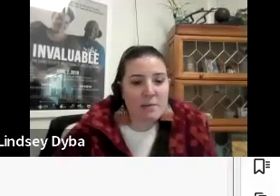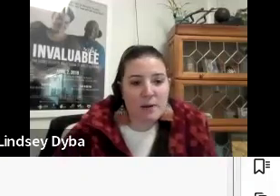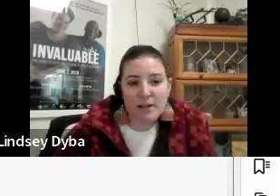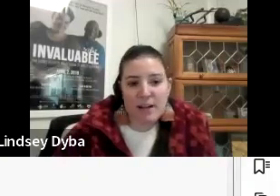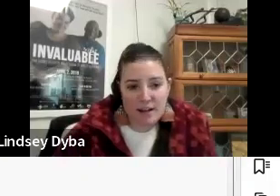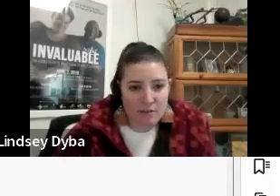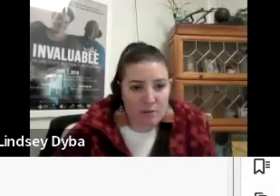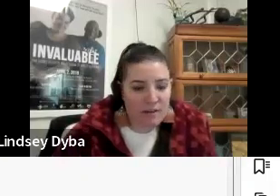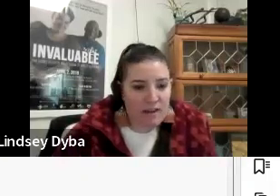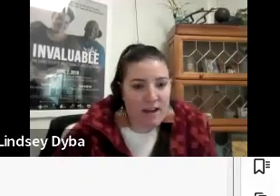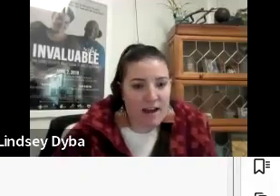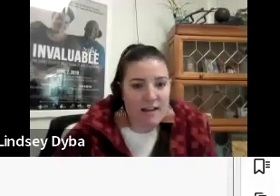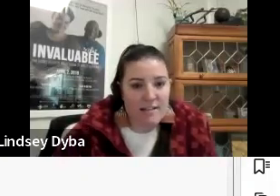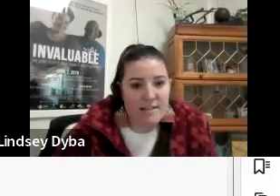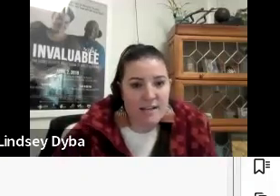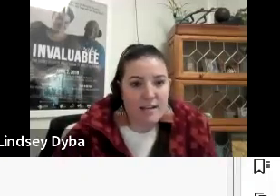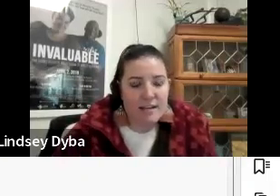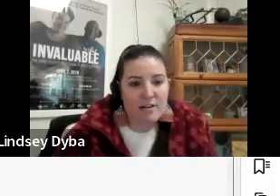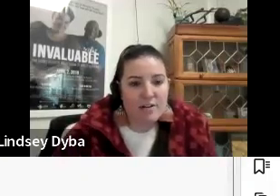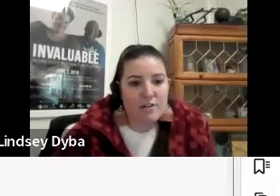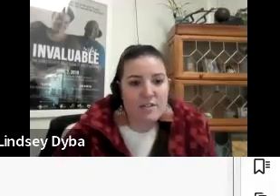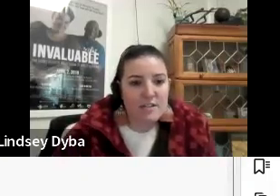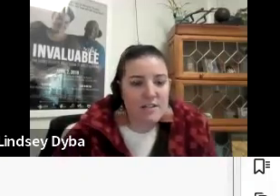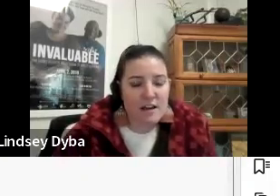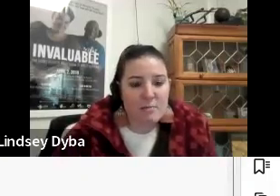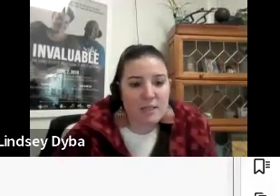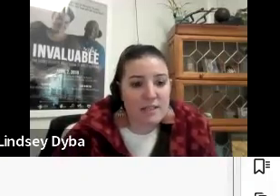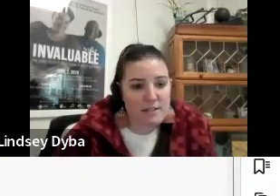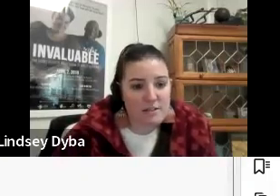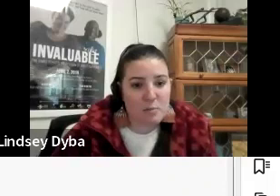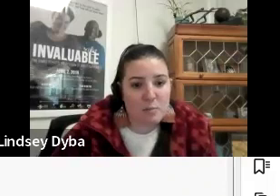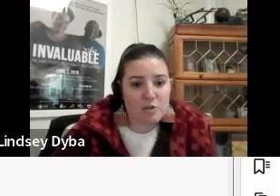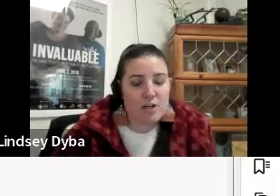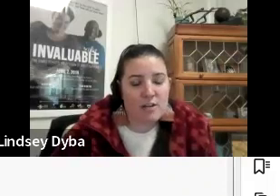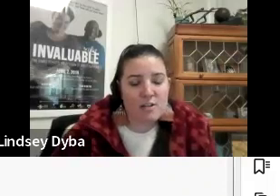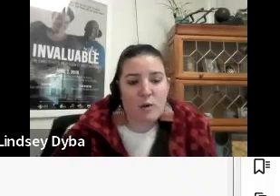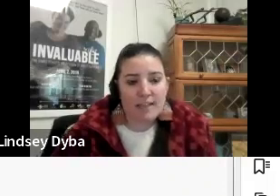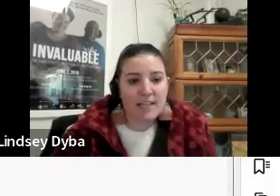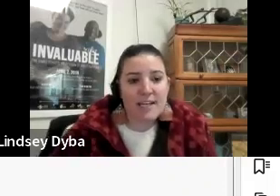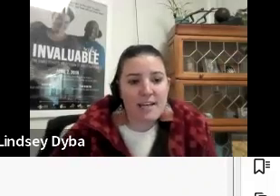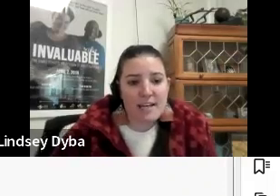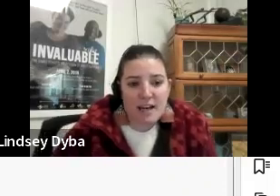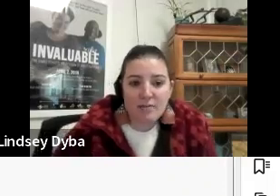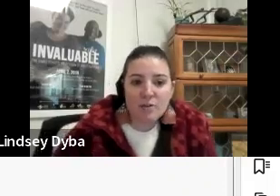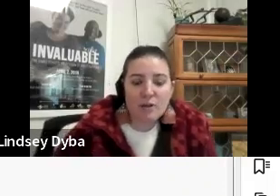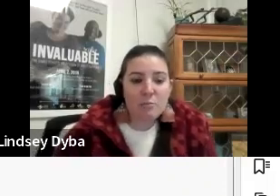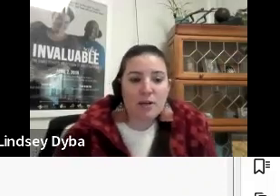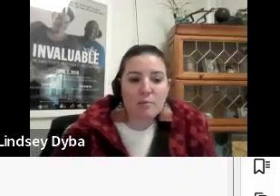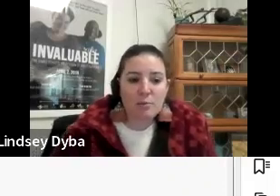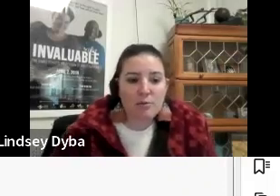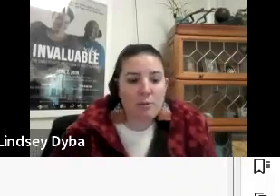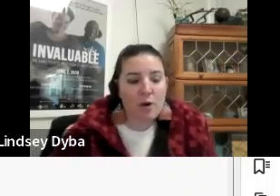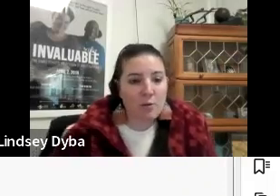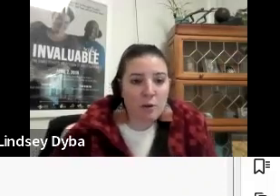members, anyone and everyone that has a stake in our services. Please share this widely. And if you can